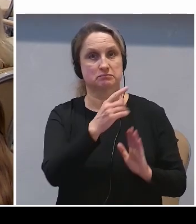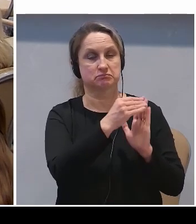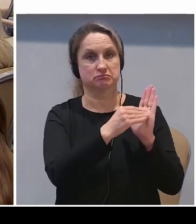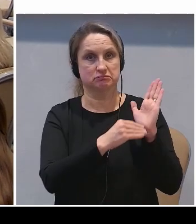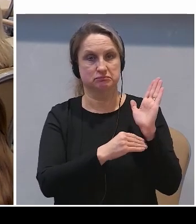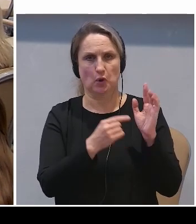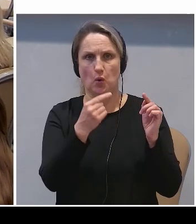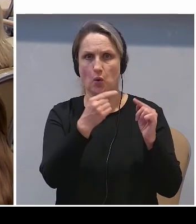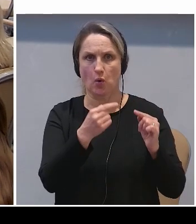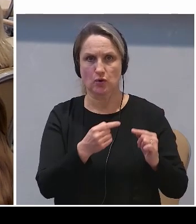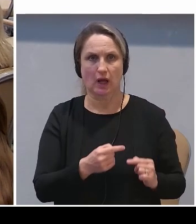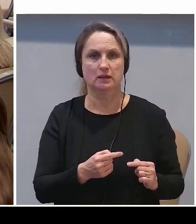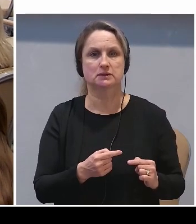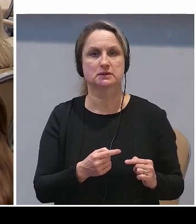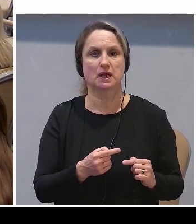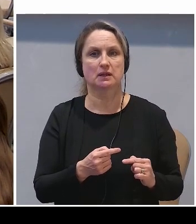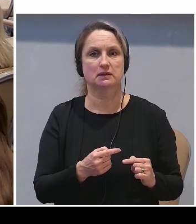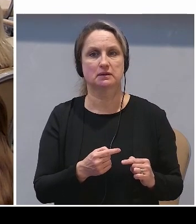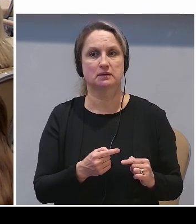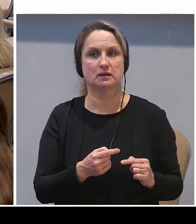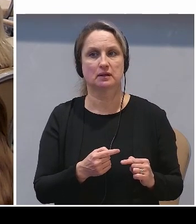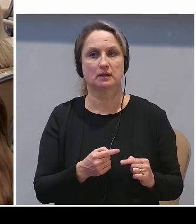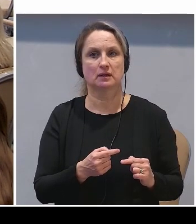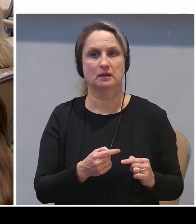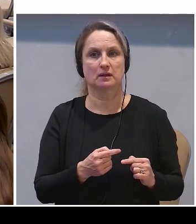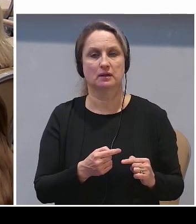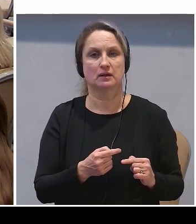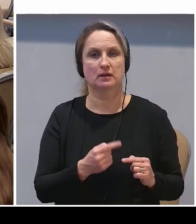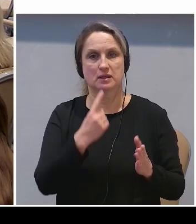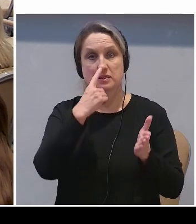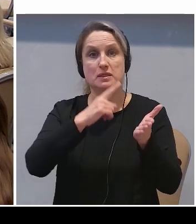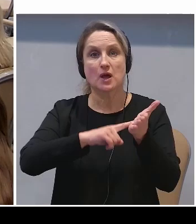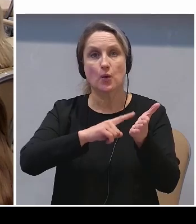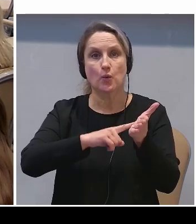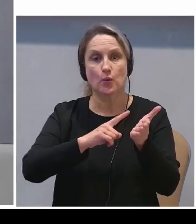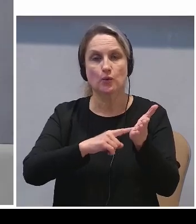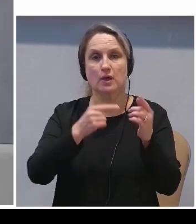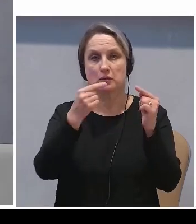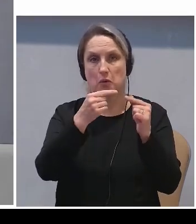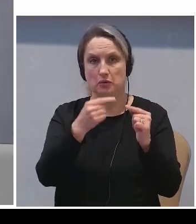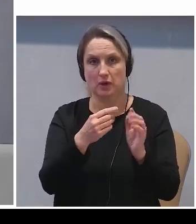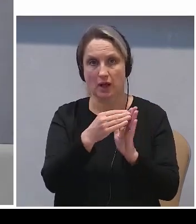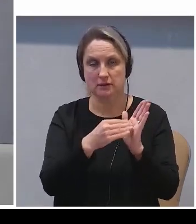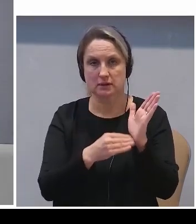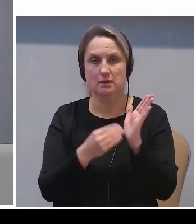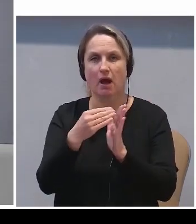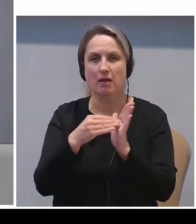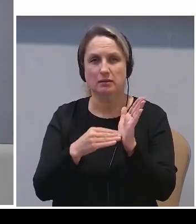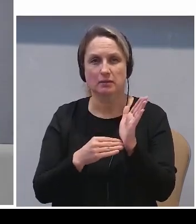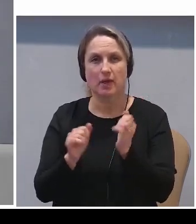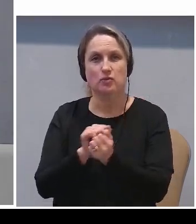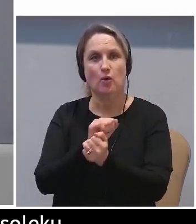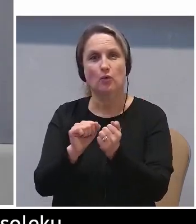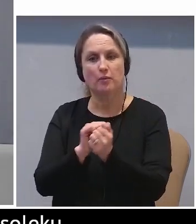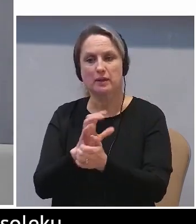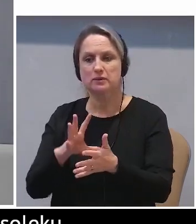collect data, genetic data, for further analysis. So this is just an example of some of the tools that include